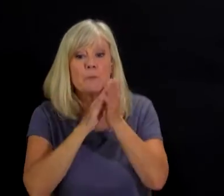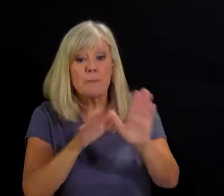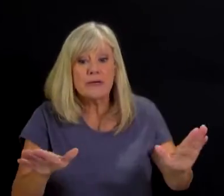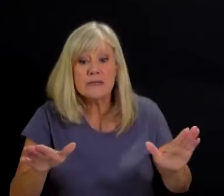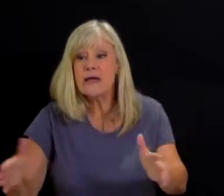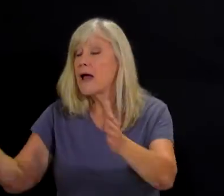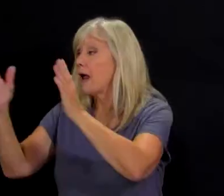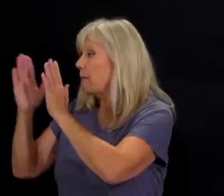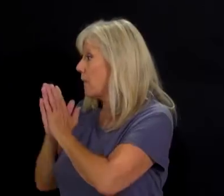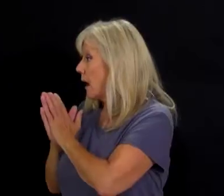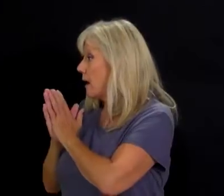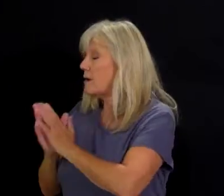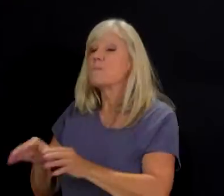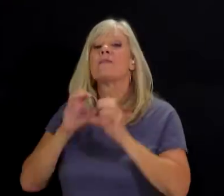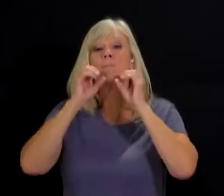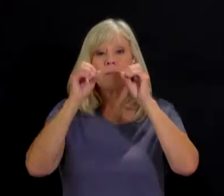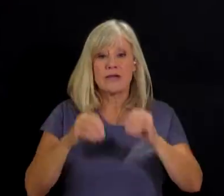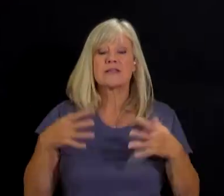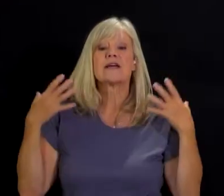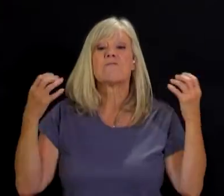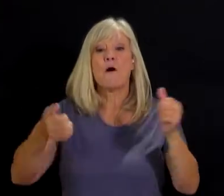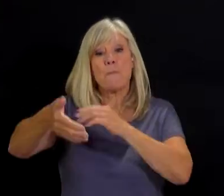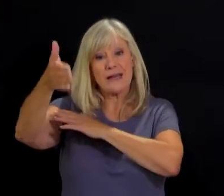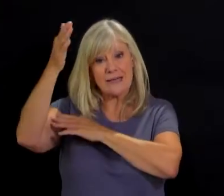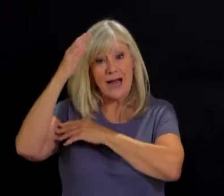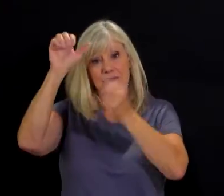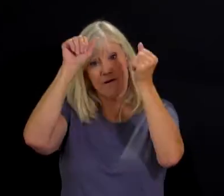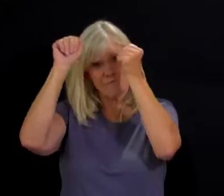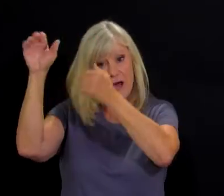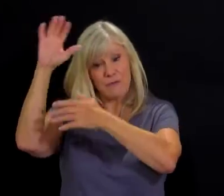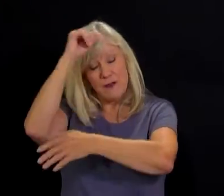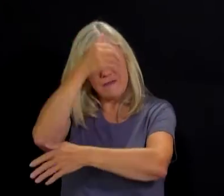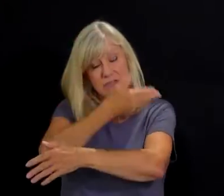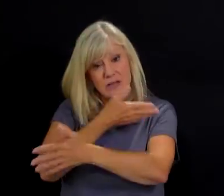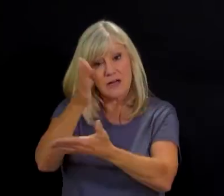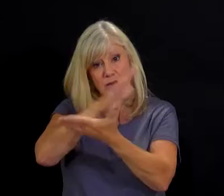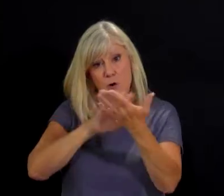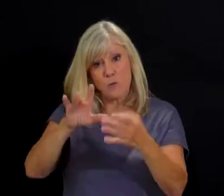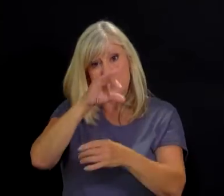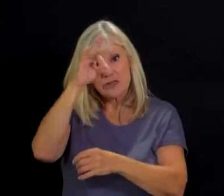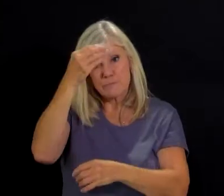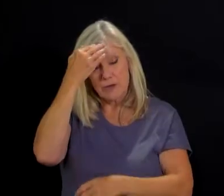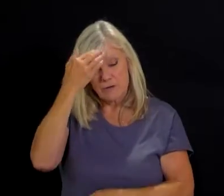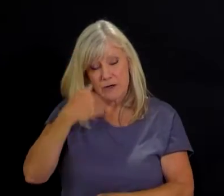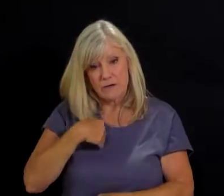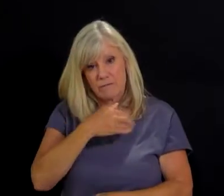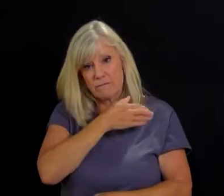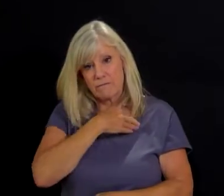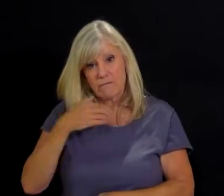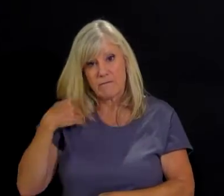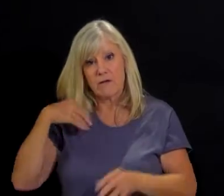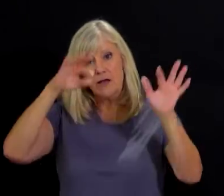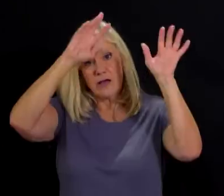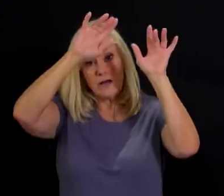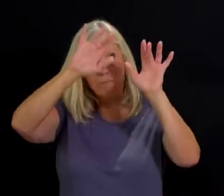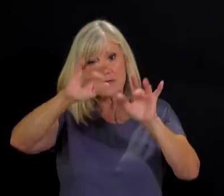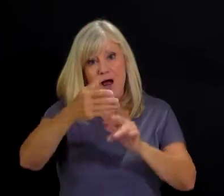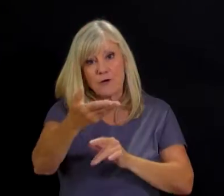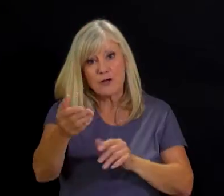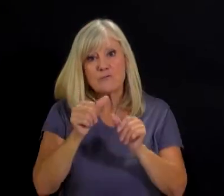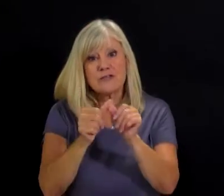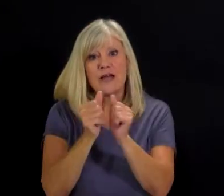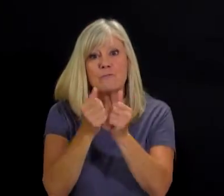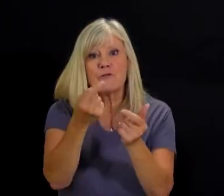Amen. And may the blessing of Almighty God, the Father and the Son and the Holy Spirit come down on you and remain with